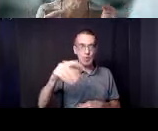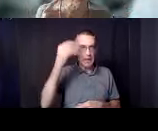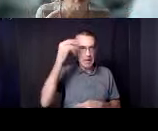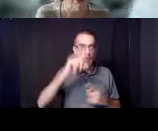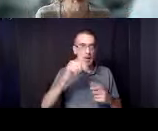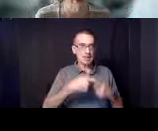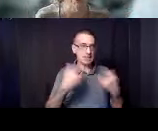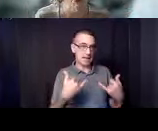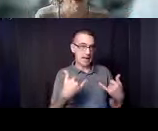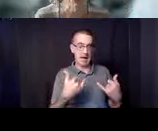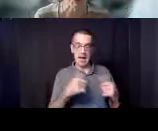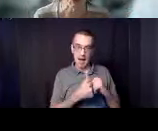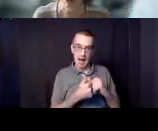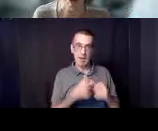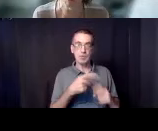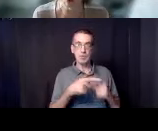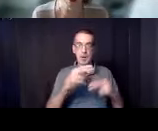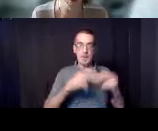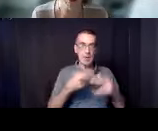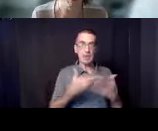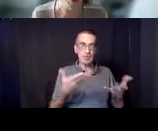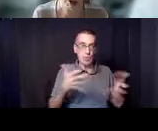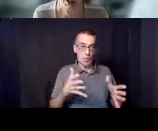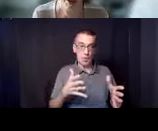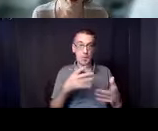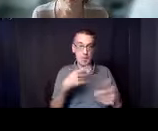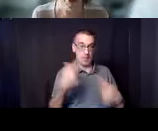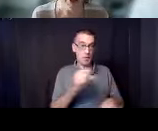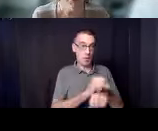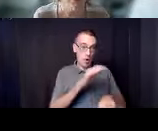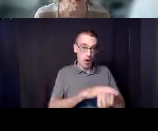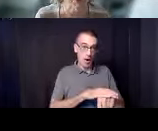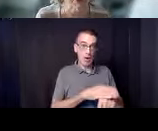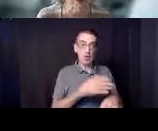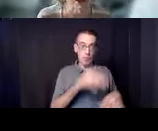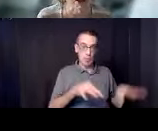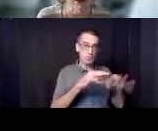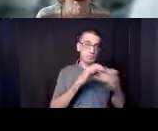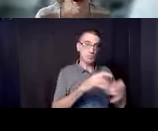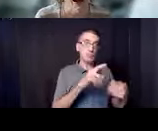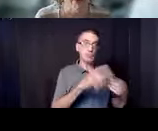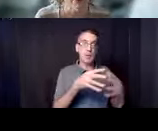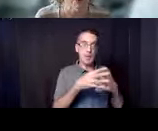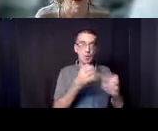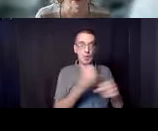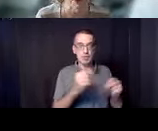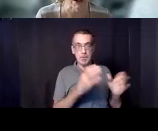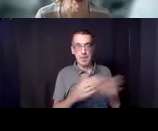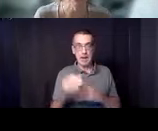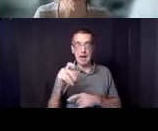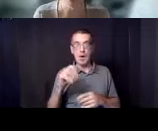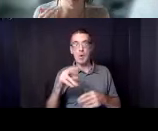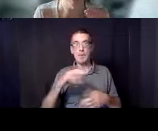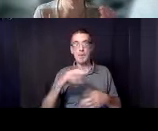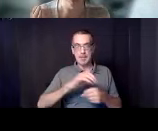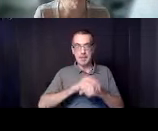go from today to either build on things you've already been working on relative to the American Rescue Plan Act and to pandemic